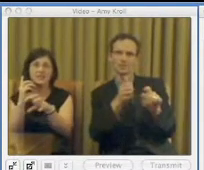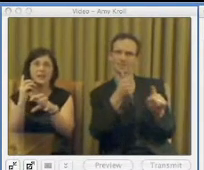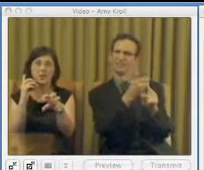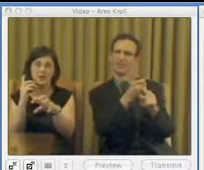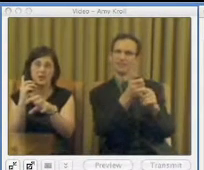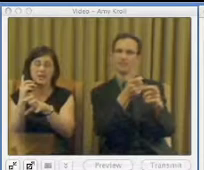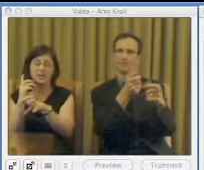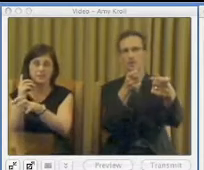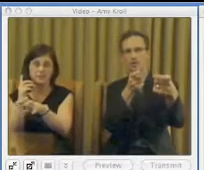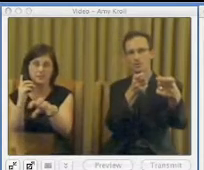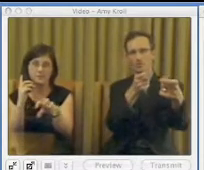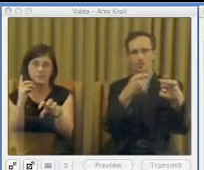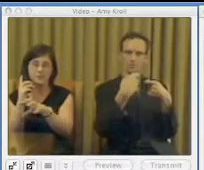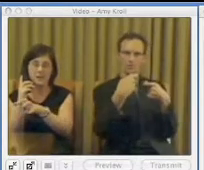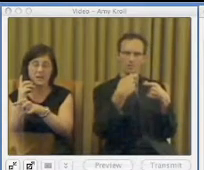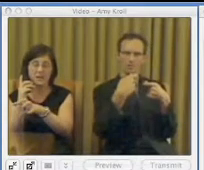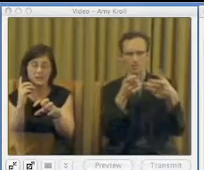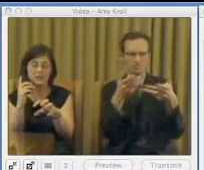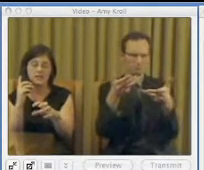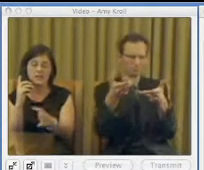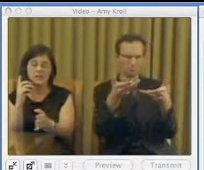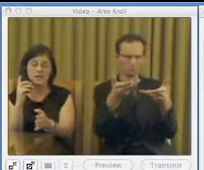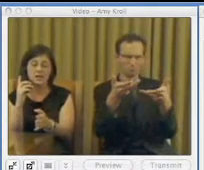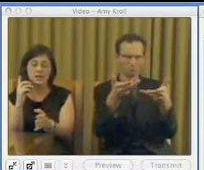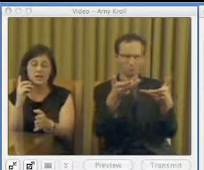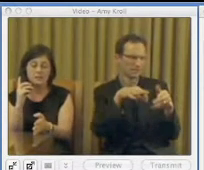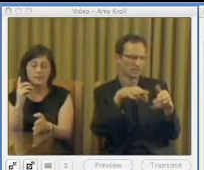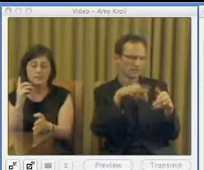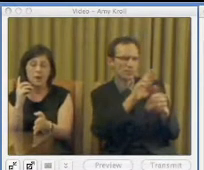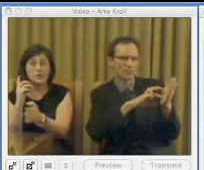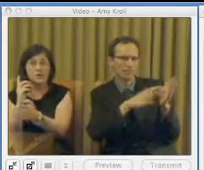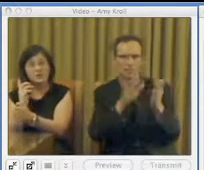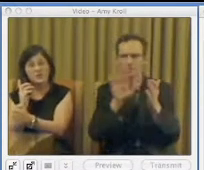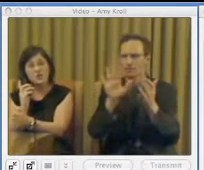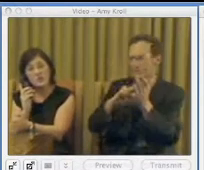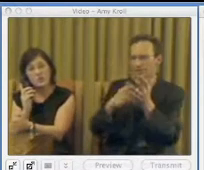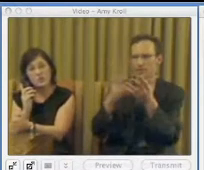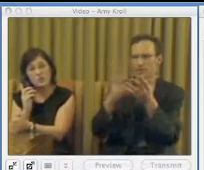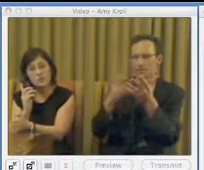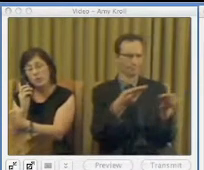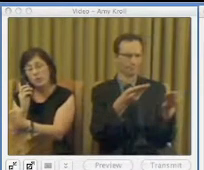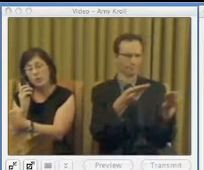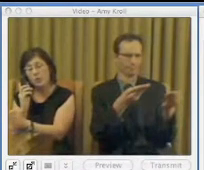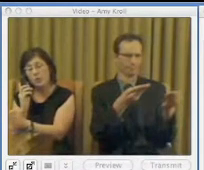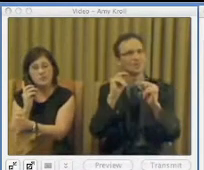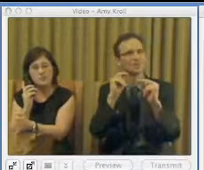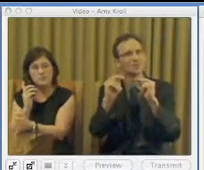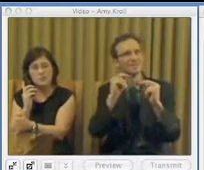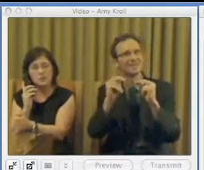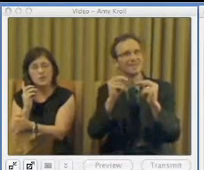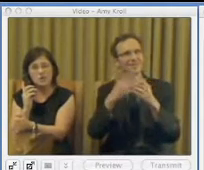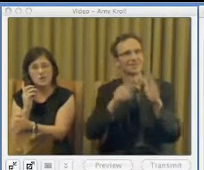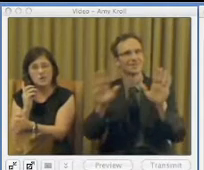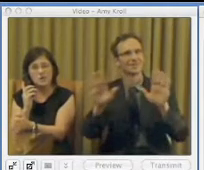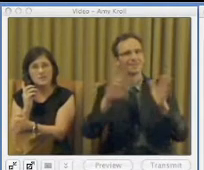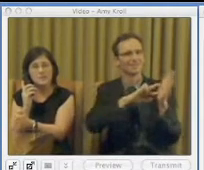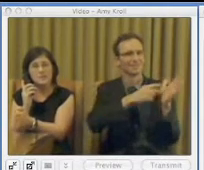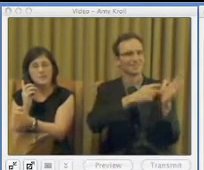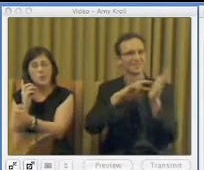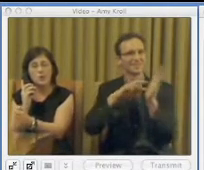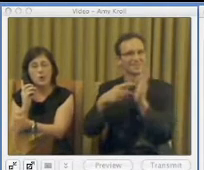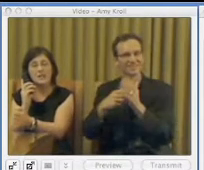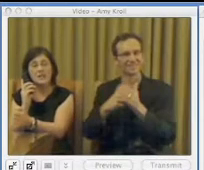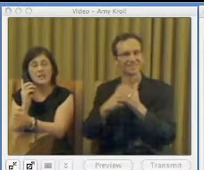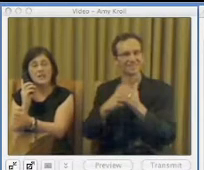coordinating that function and assisting with that negotiation to find meaning. And when you have two interpreters or more, but